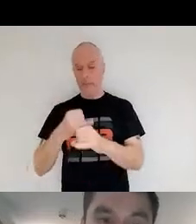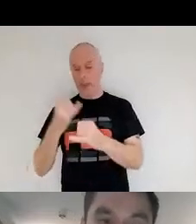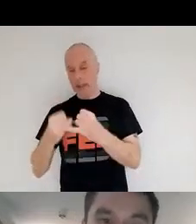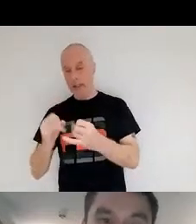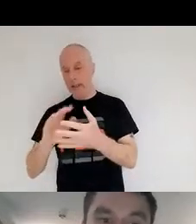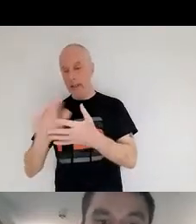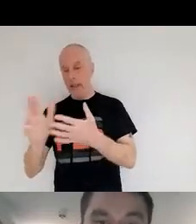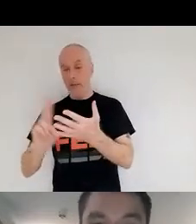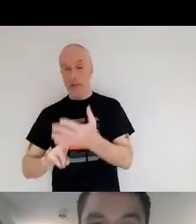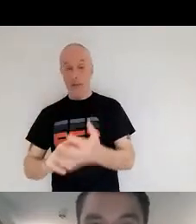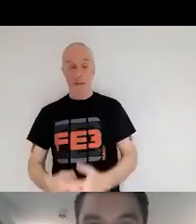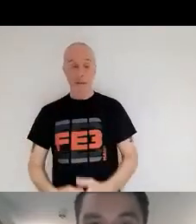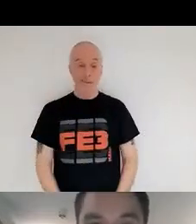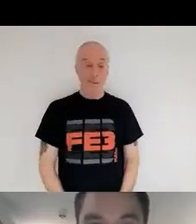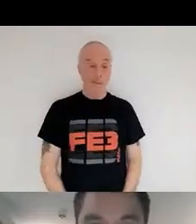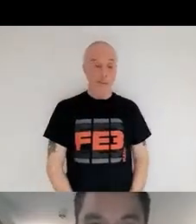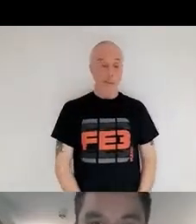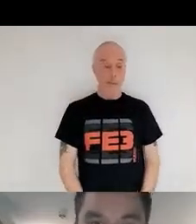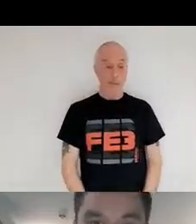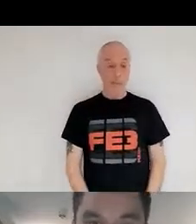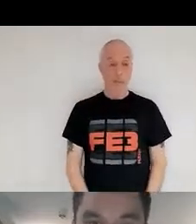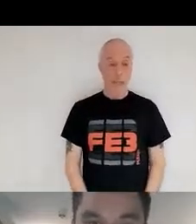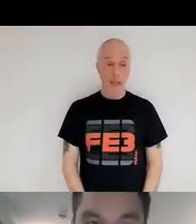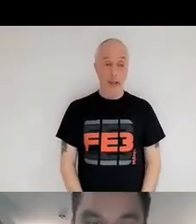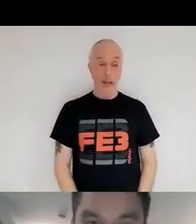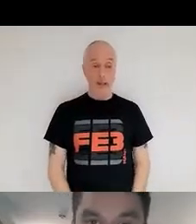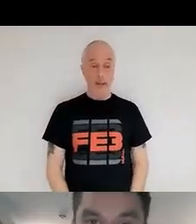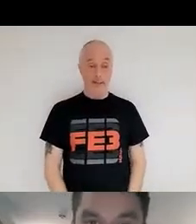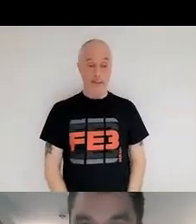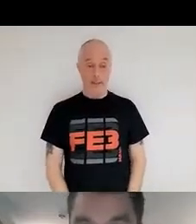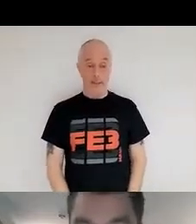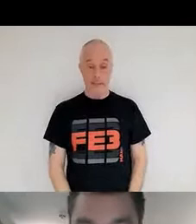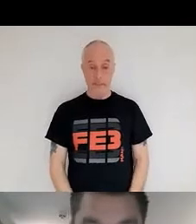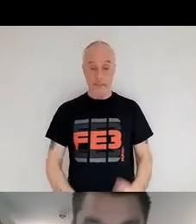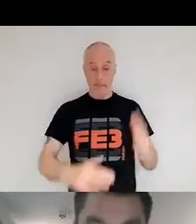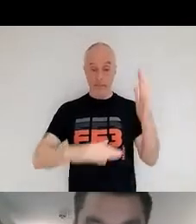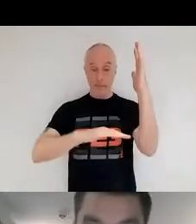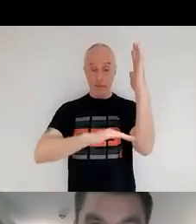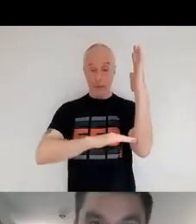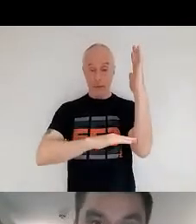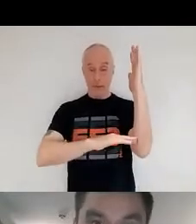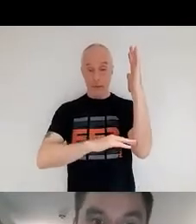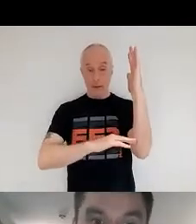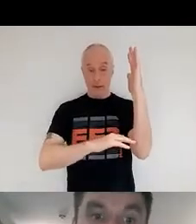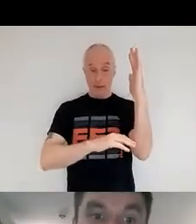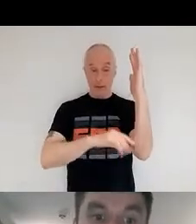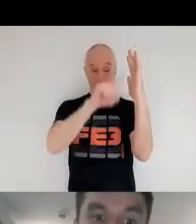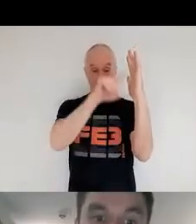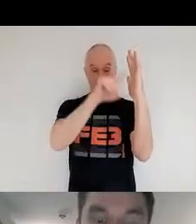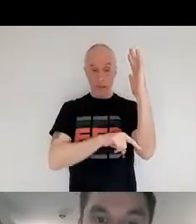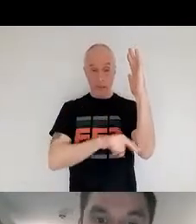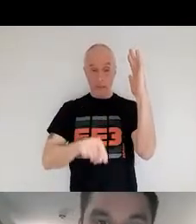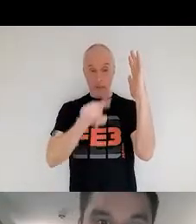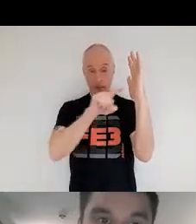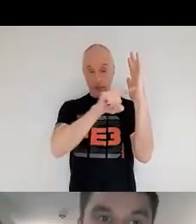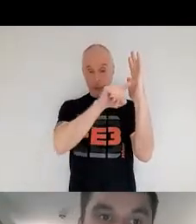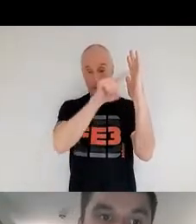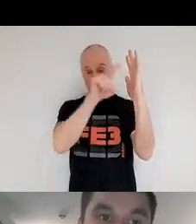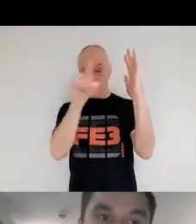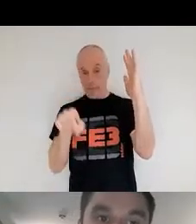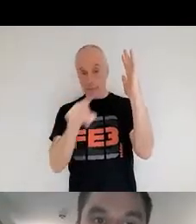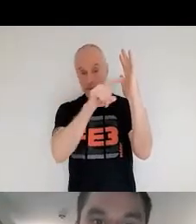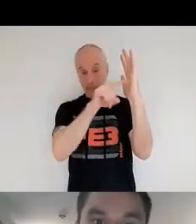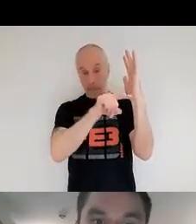x-axis is the amount of carbon monoxide that was produced for a given aeration position with methane.